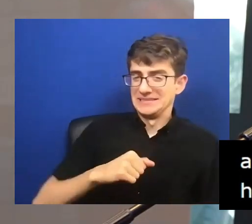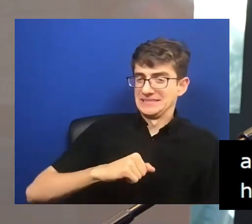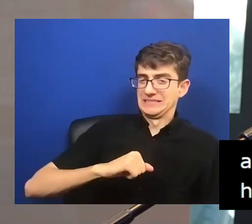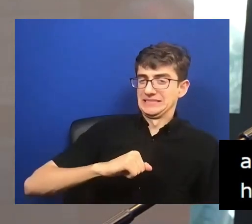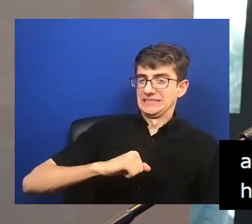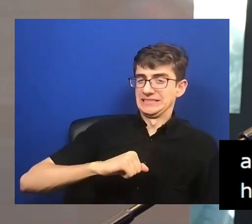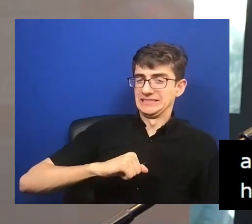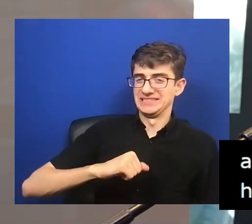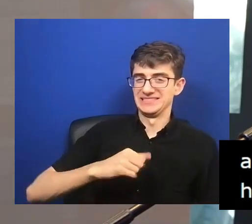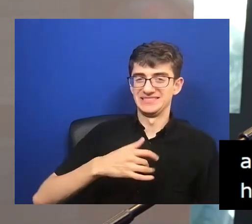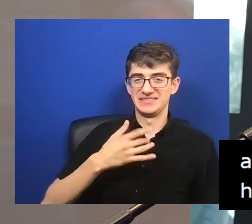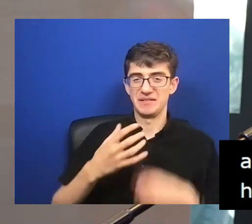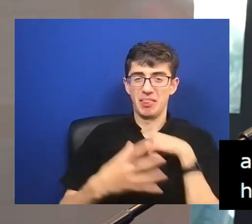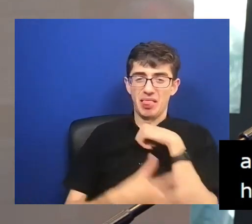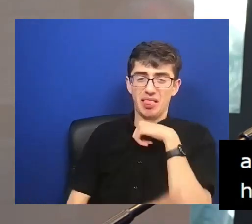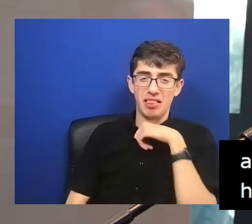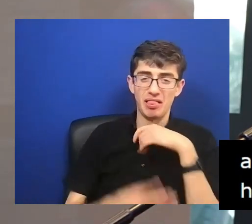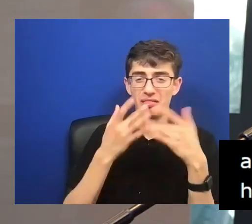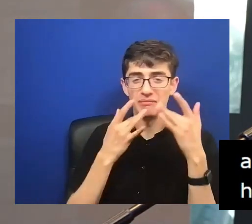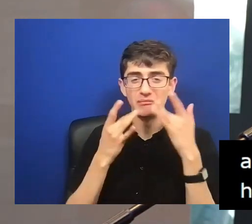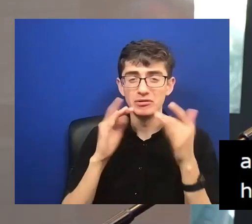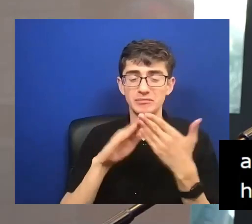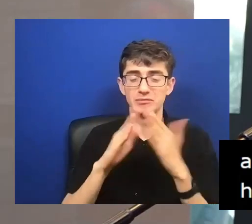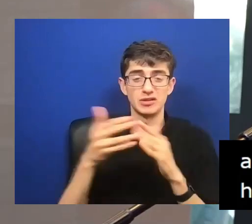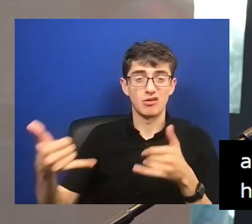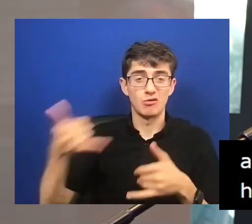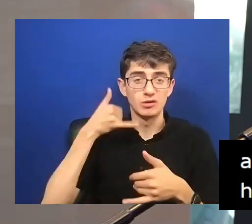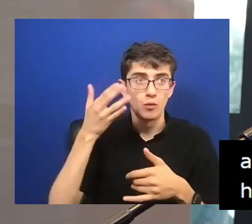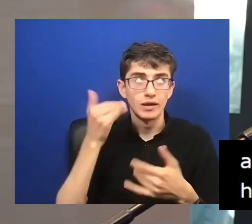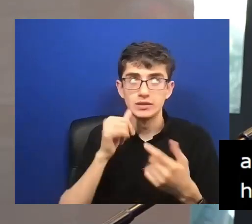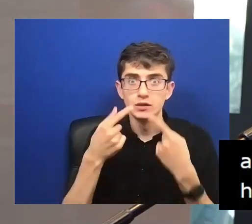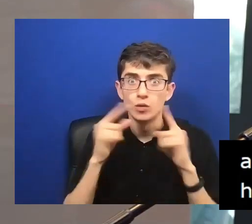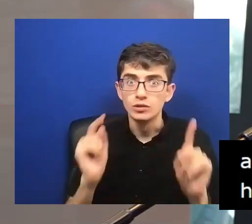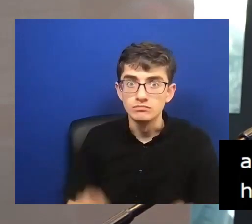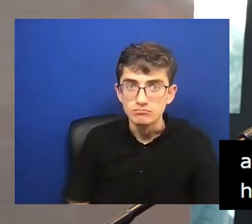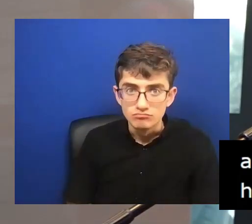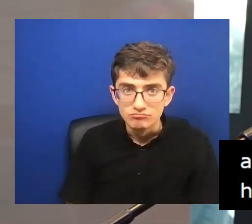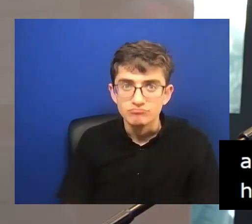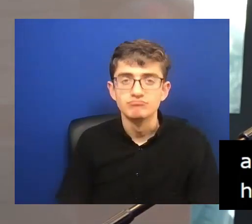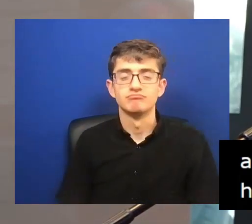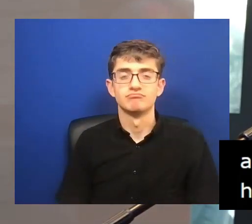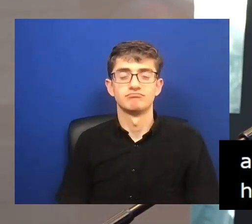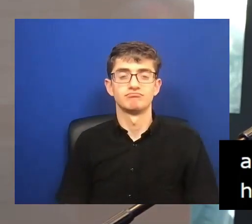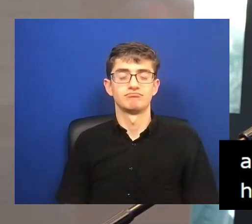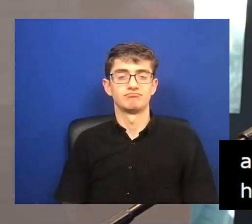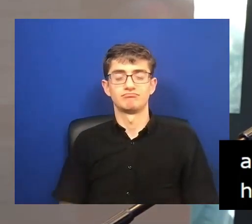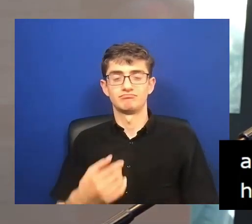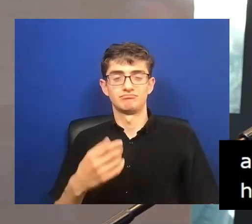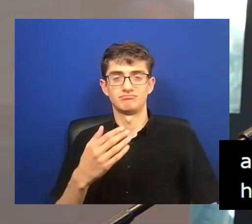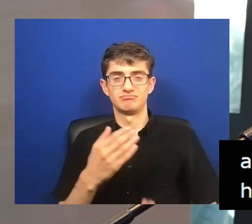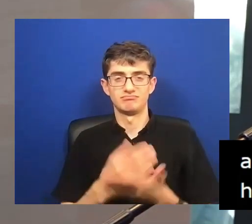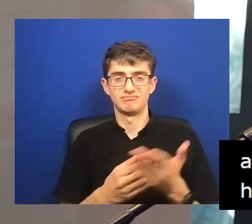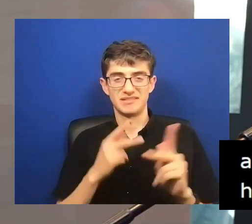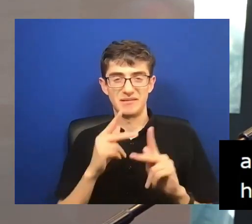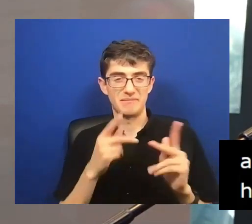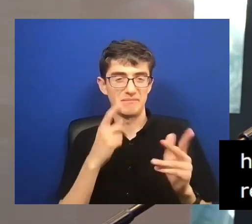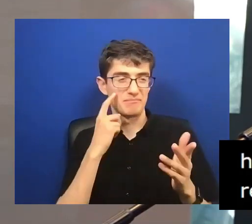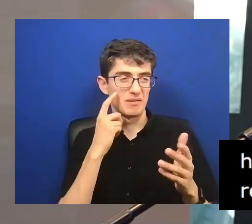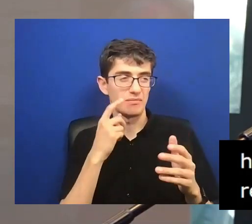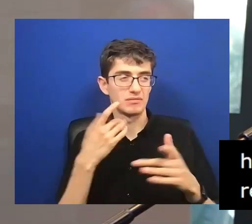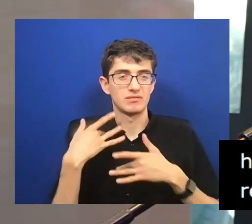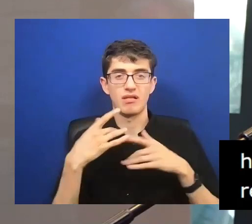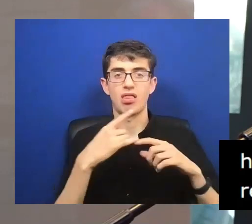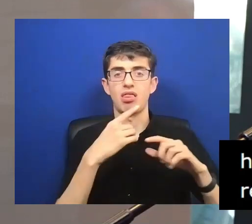communities call me because it doesn't work. There's differences as to who gets profiled and who doesn't, et